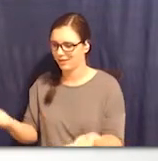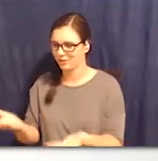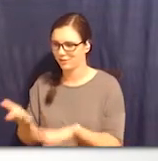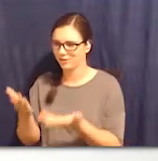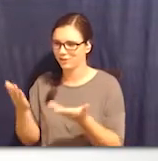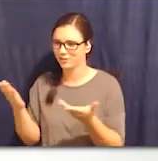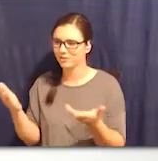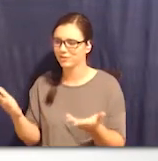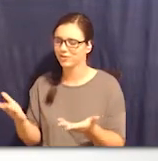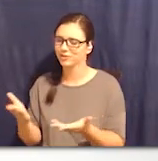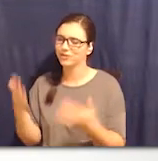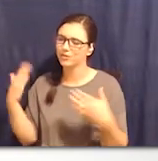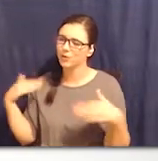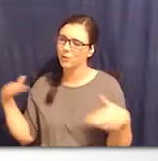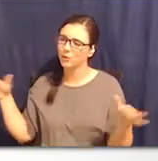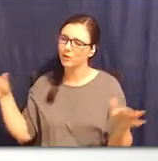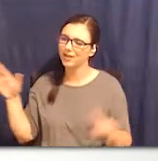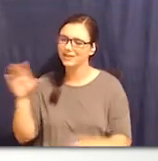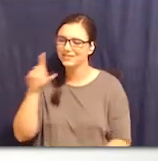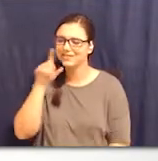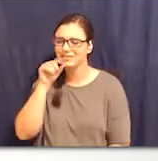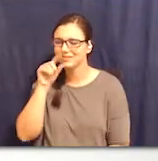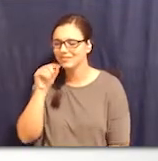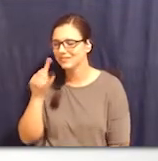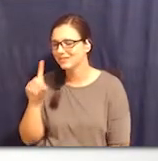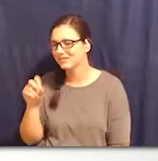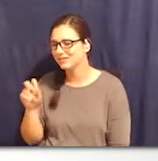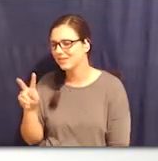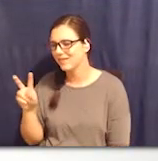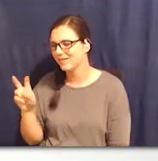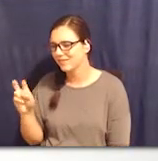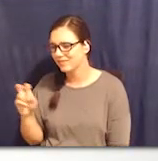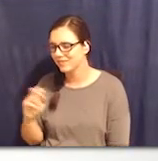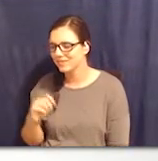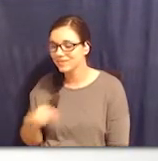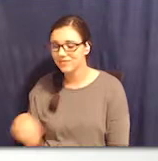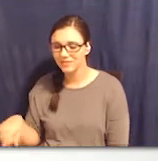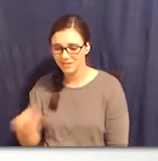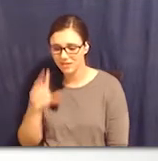be brought here on the wings of a